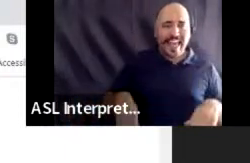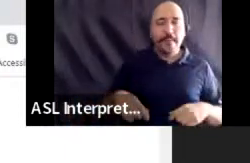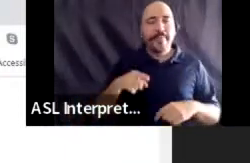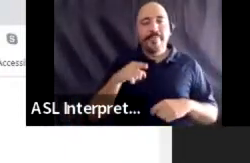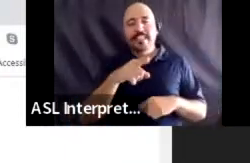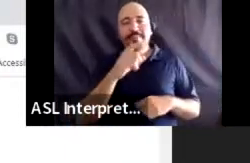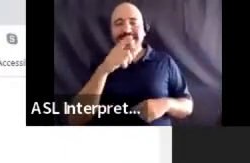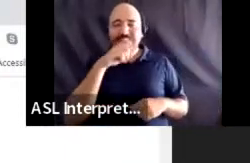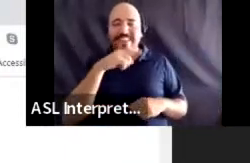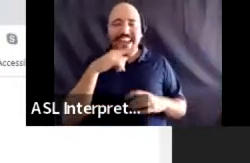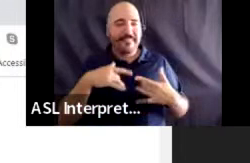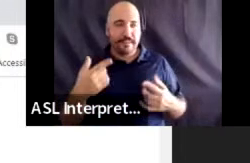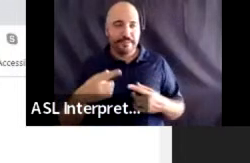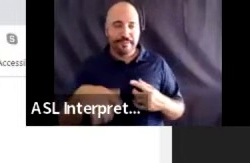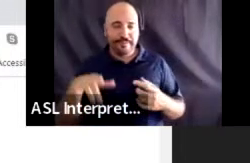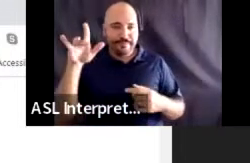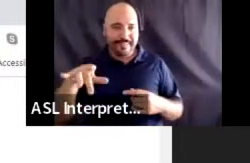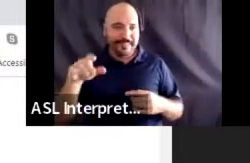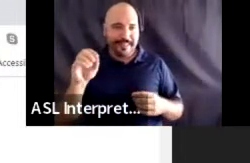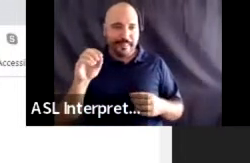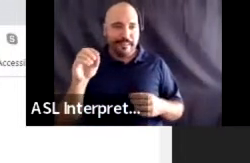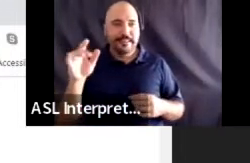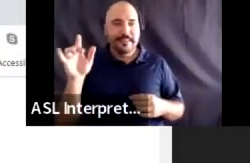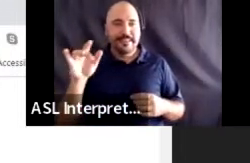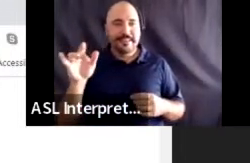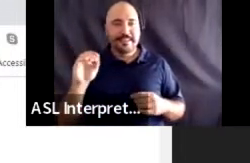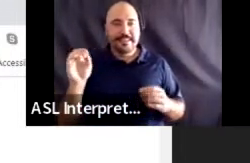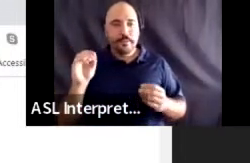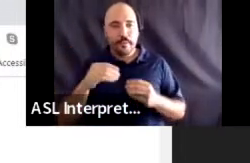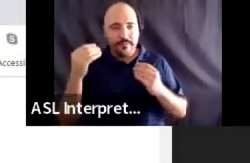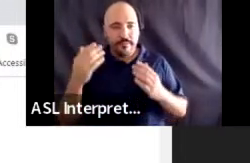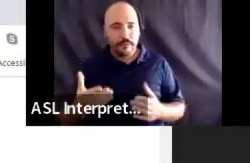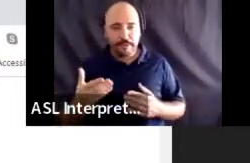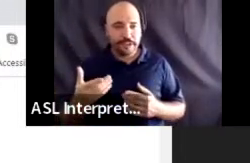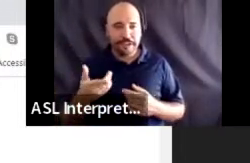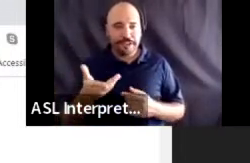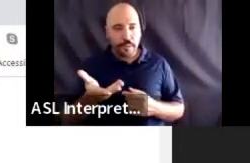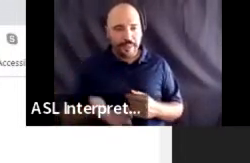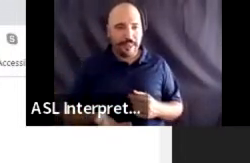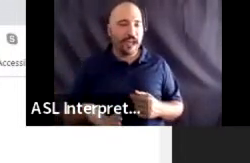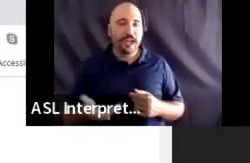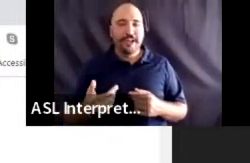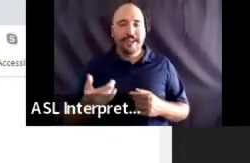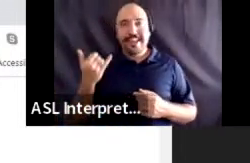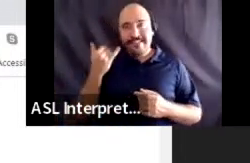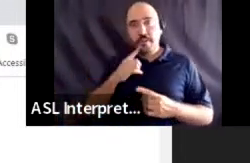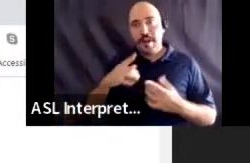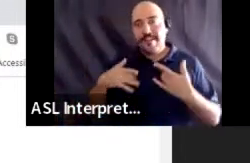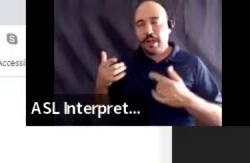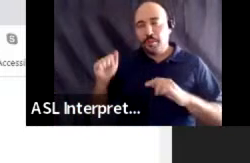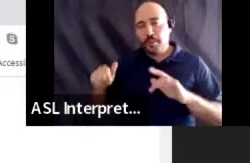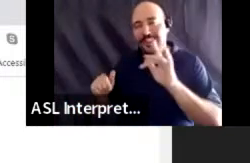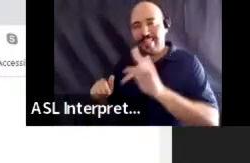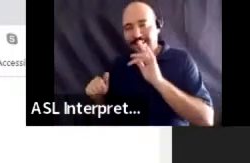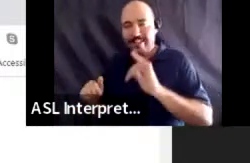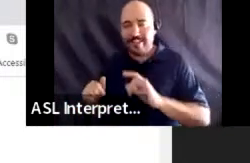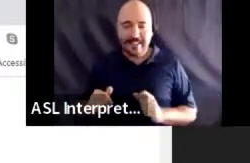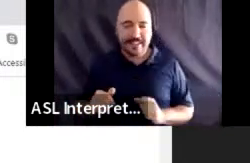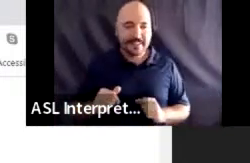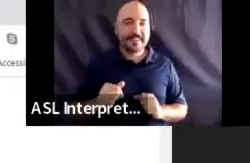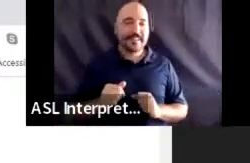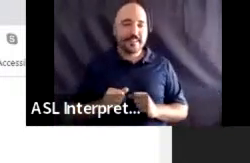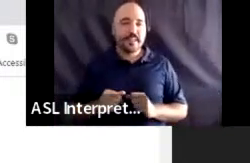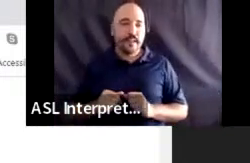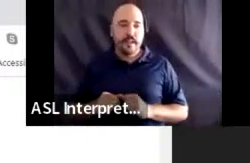yeah, like there isn't any more information than what is already on the screen. So if I was a screen reader user,